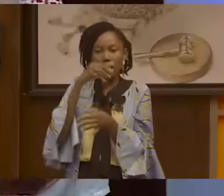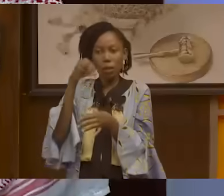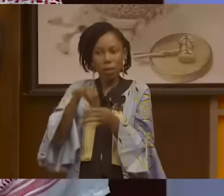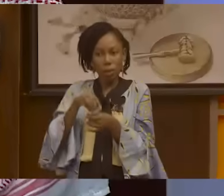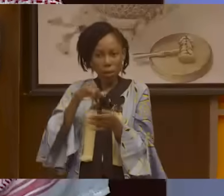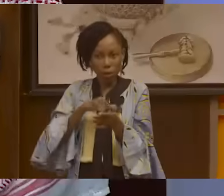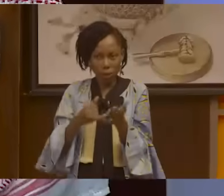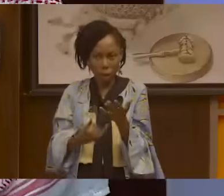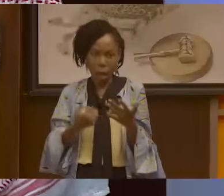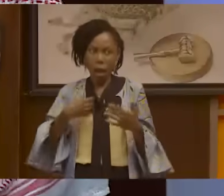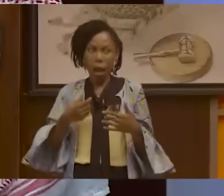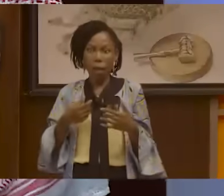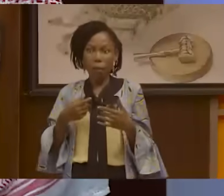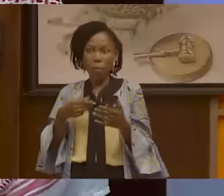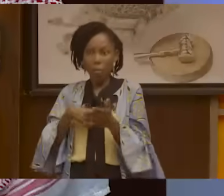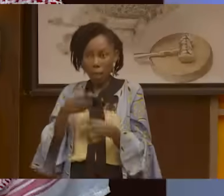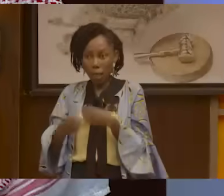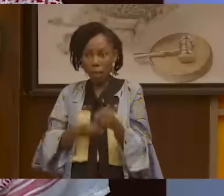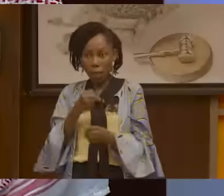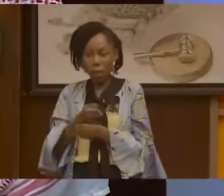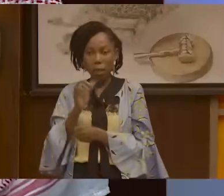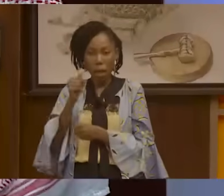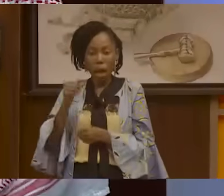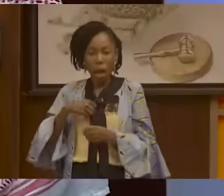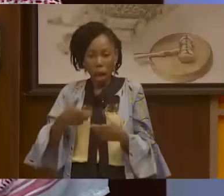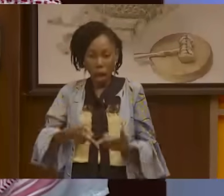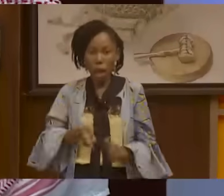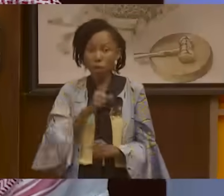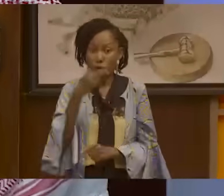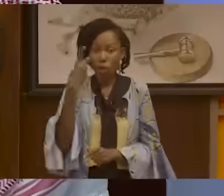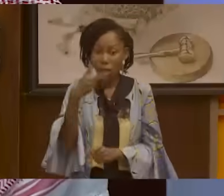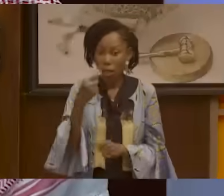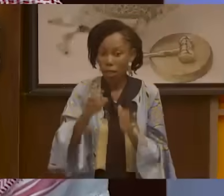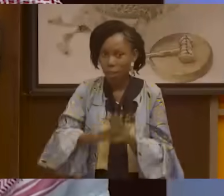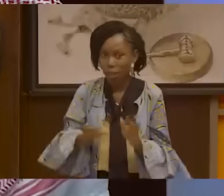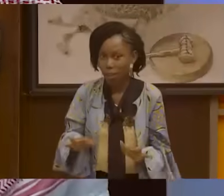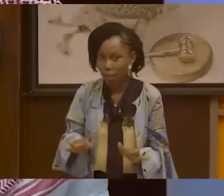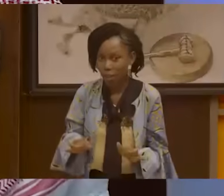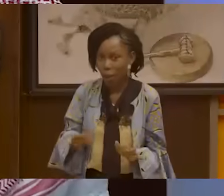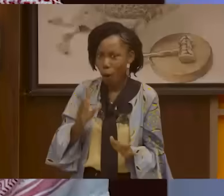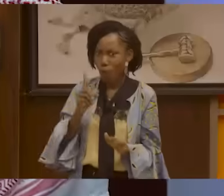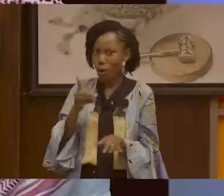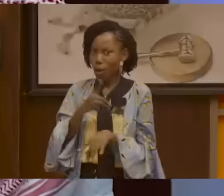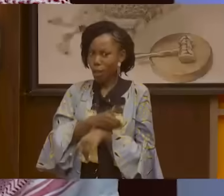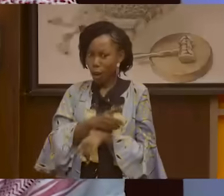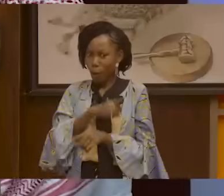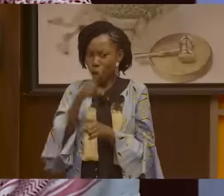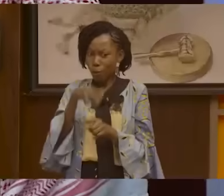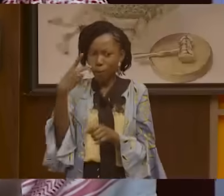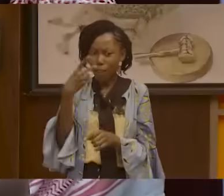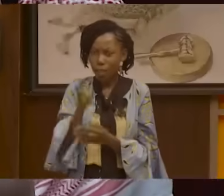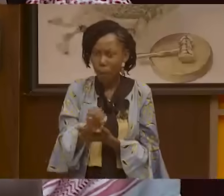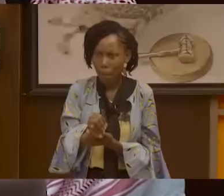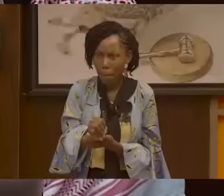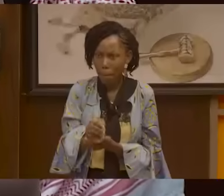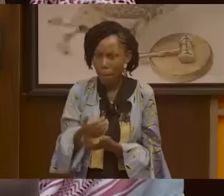I allowed you to see the kids. June this year? Yes, ma'am. I allowed you to see the kids. So there was a day, that very day, he saw the kids. So